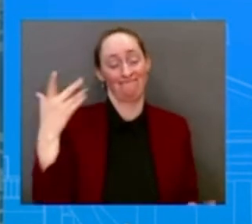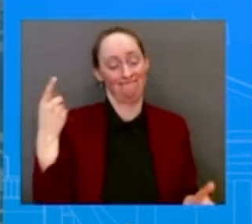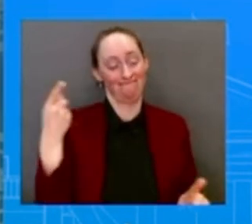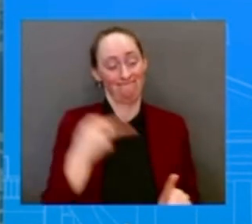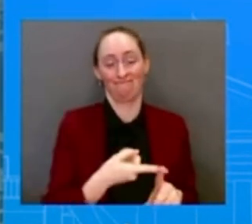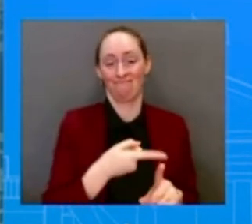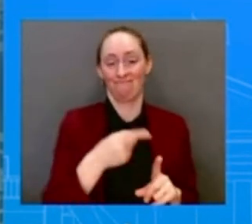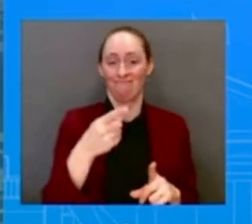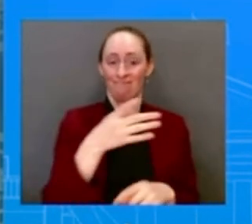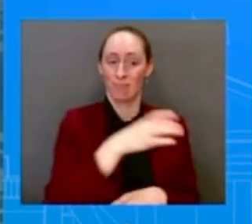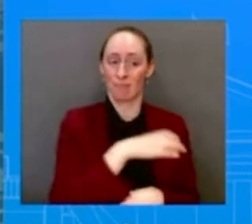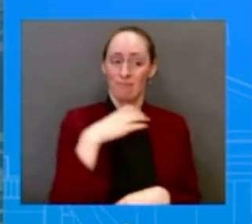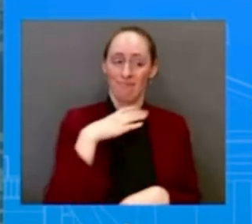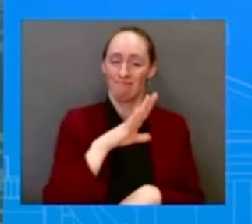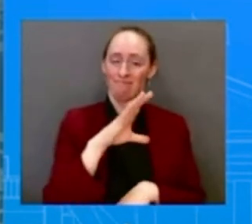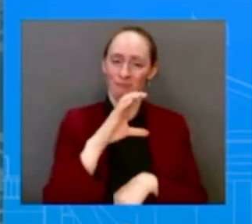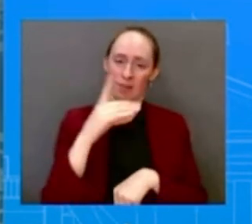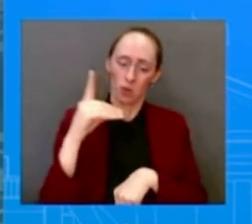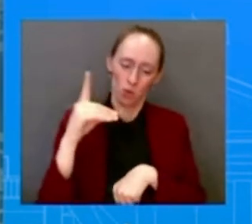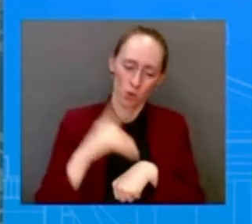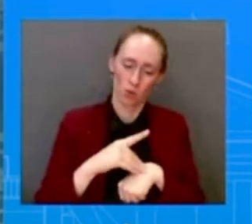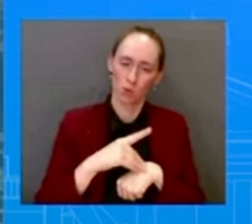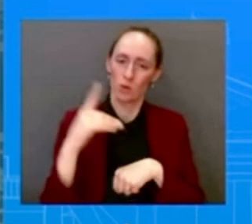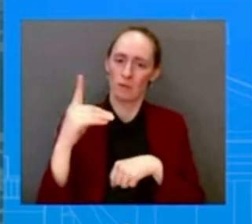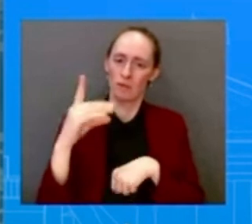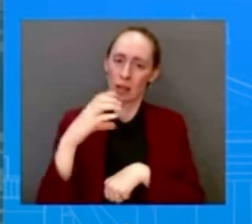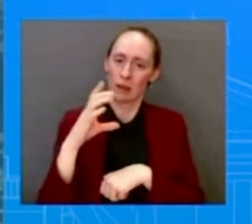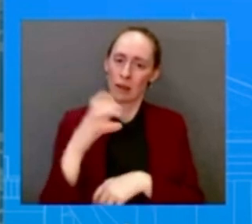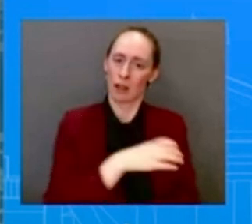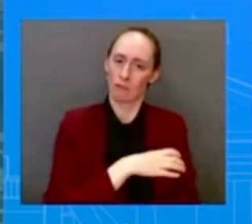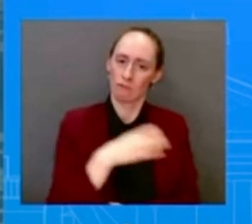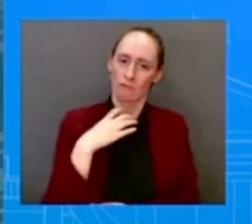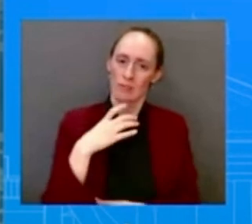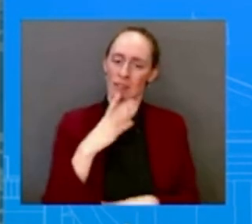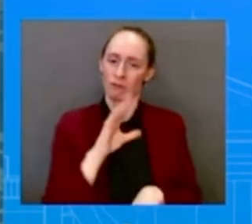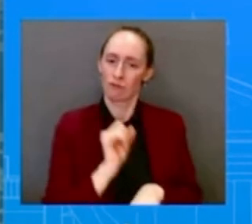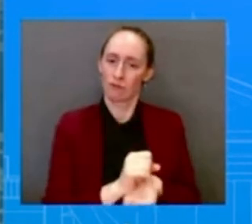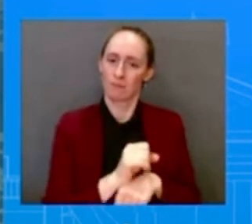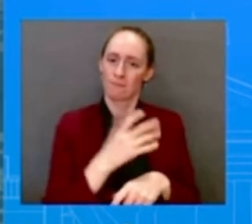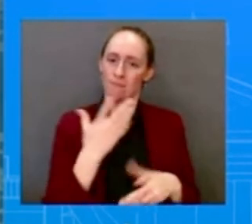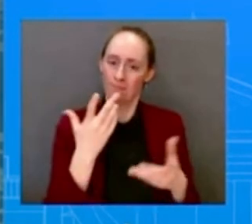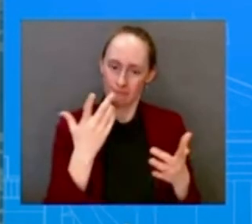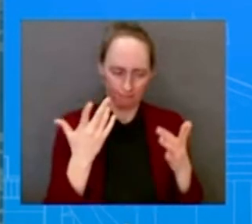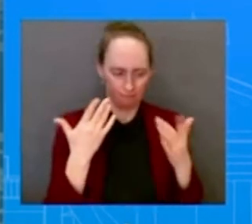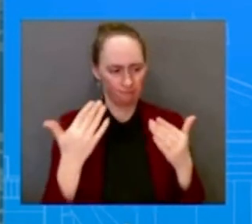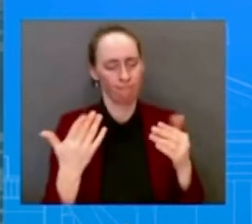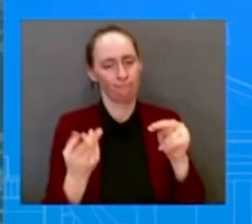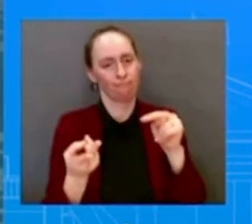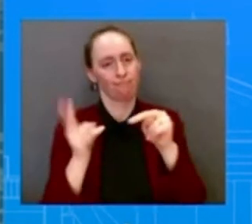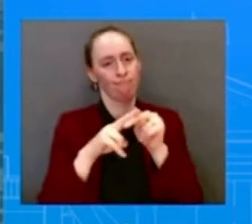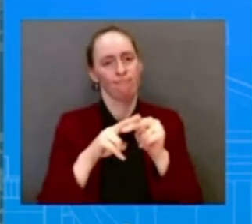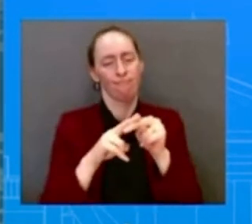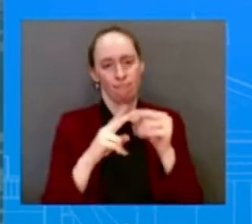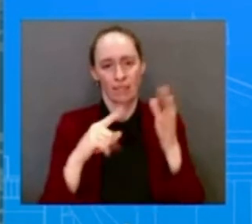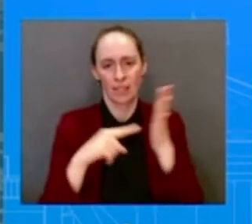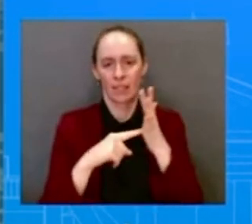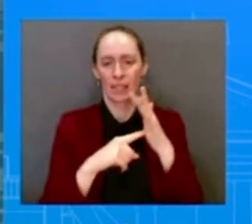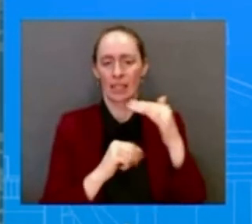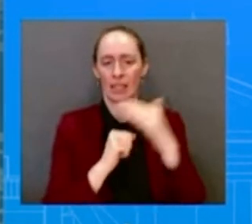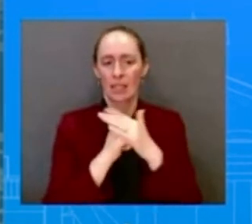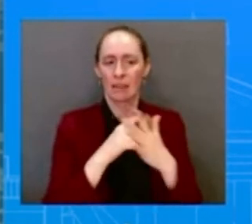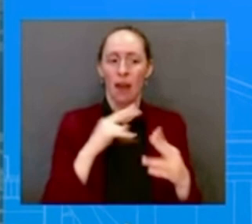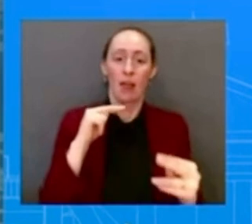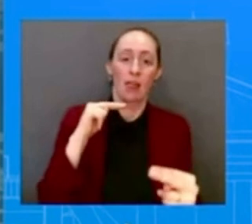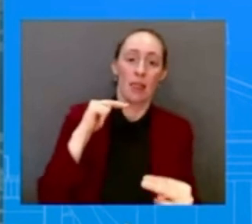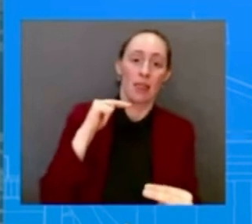to lift the debt ceiling. We've been saying that, and they should do it without conditions. That hasn't changed. They did it three times with the last president. You've heard me